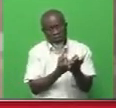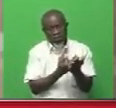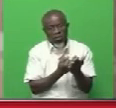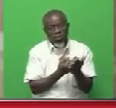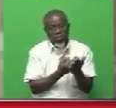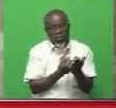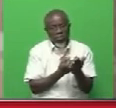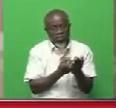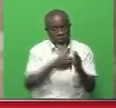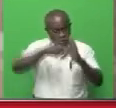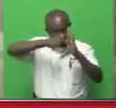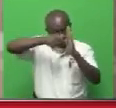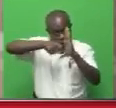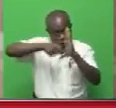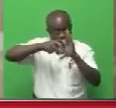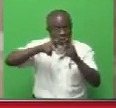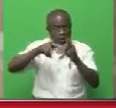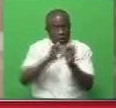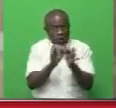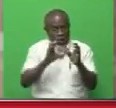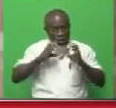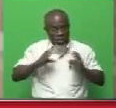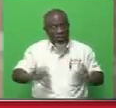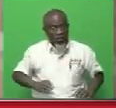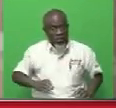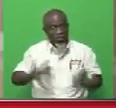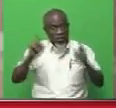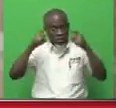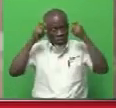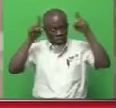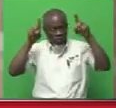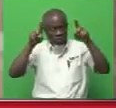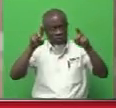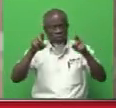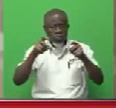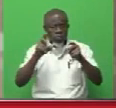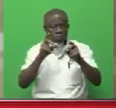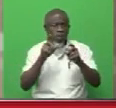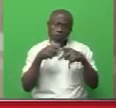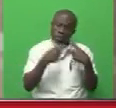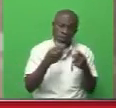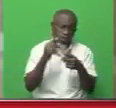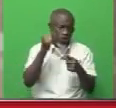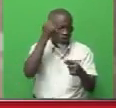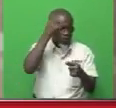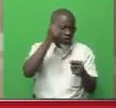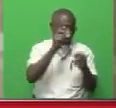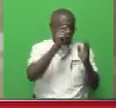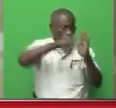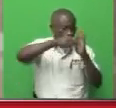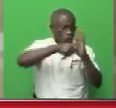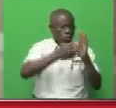state, because the state has embarked upon a series of positions and